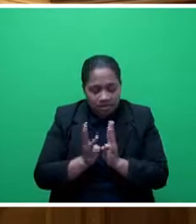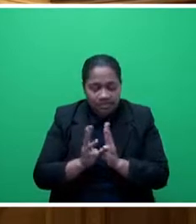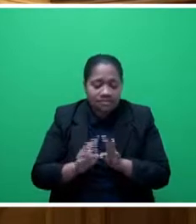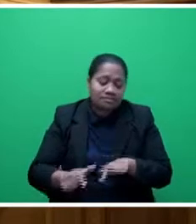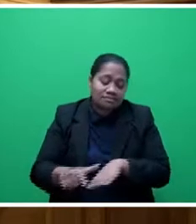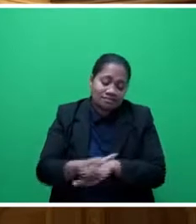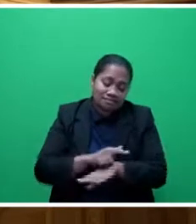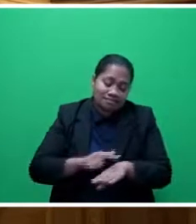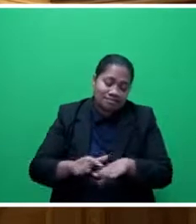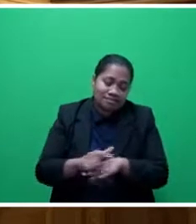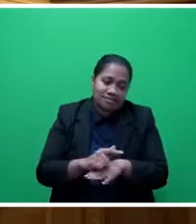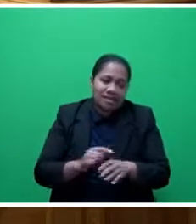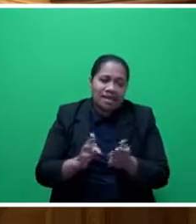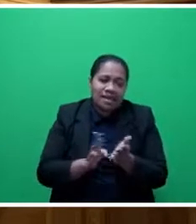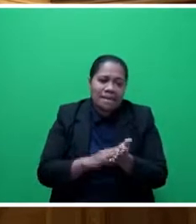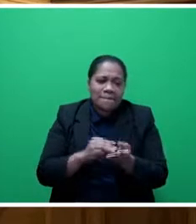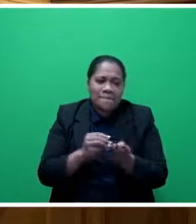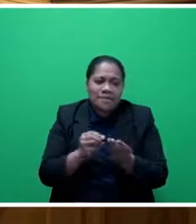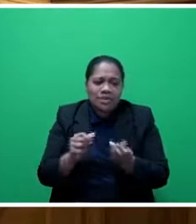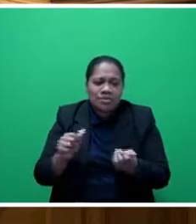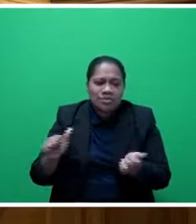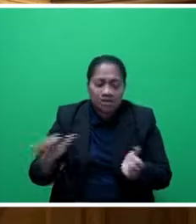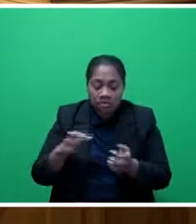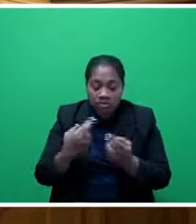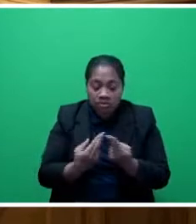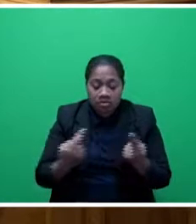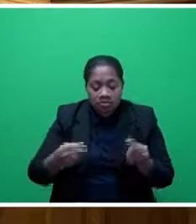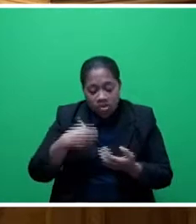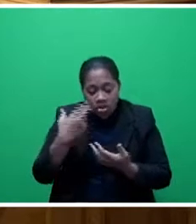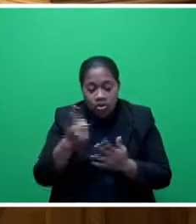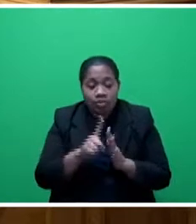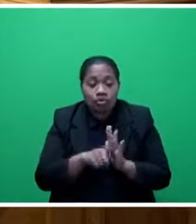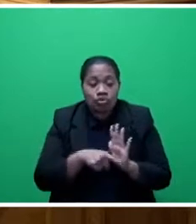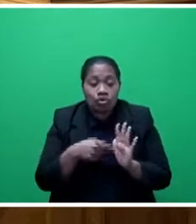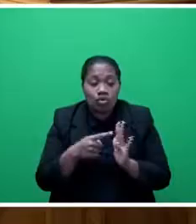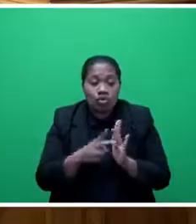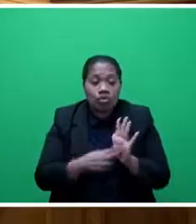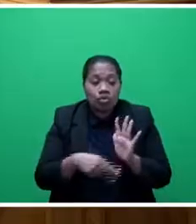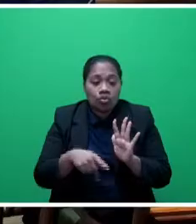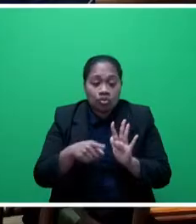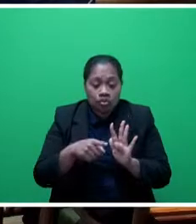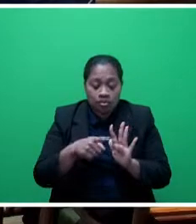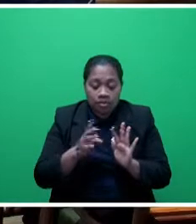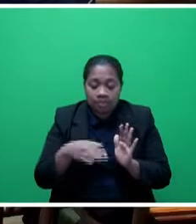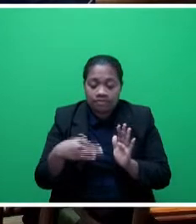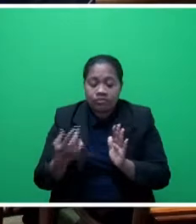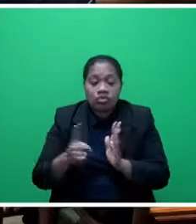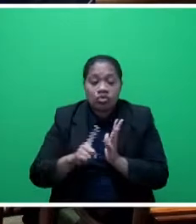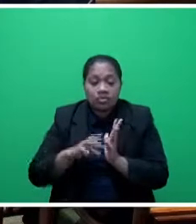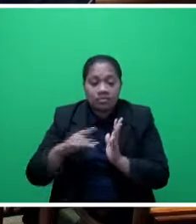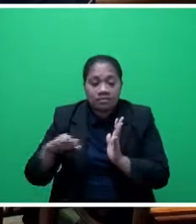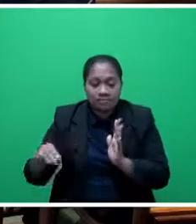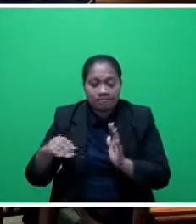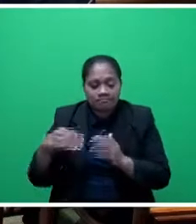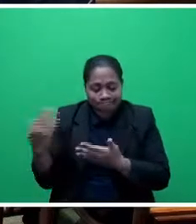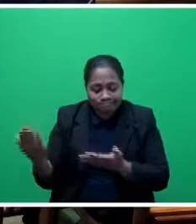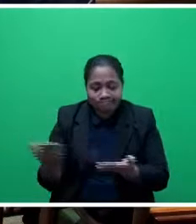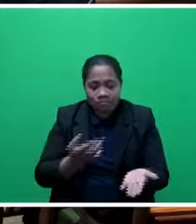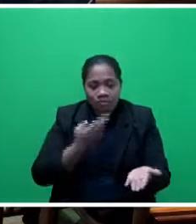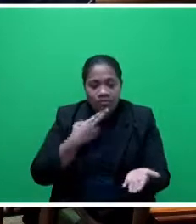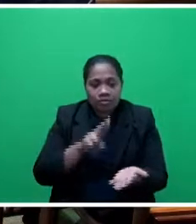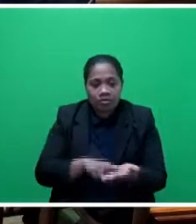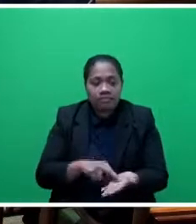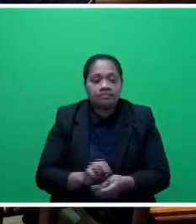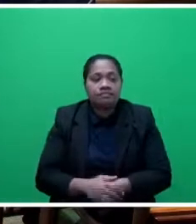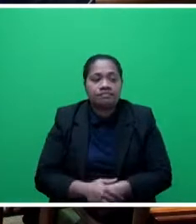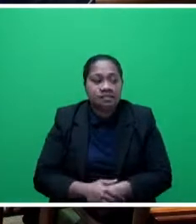Lands and Mineral Resources, the Honourable Chone Usumate, to table his reports. You have the floor,